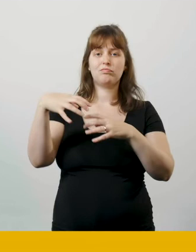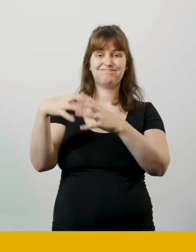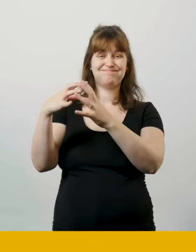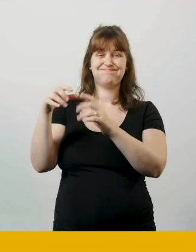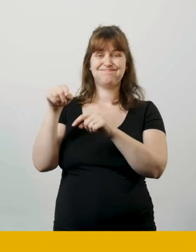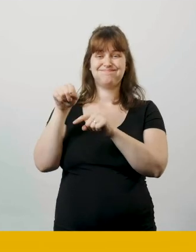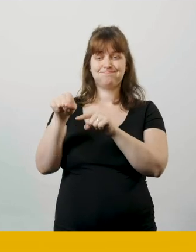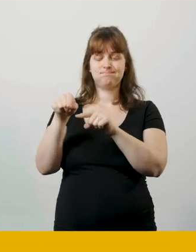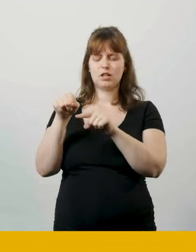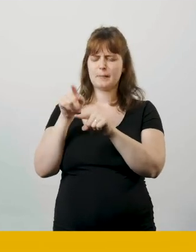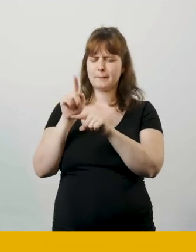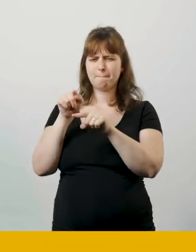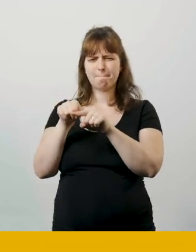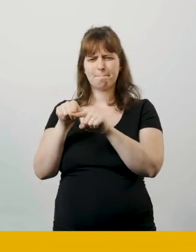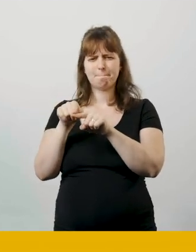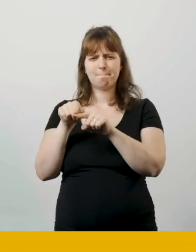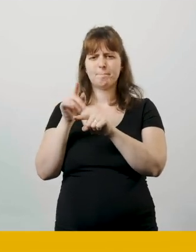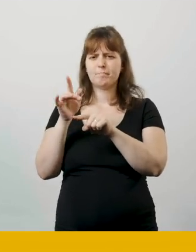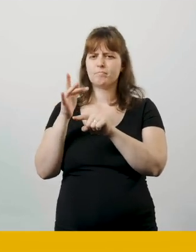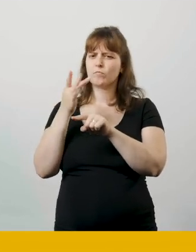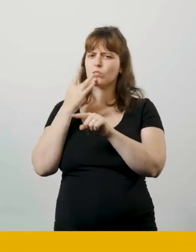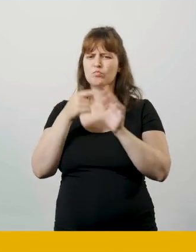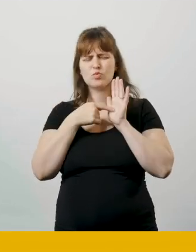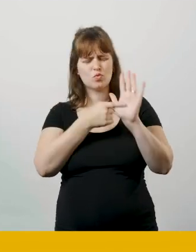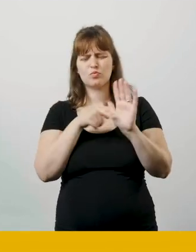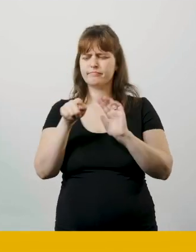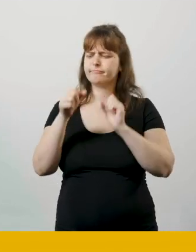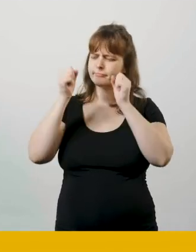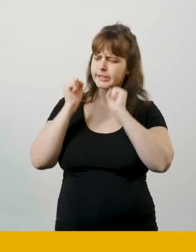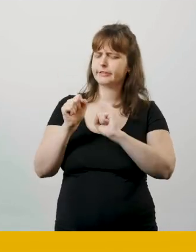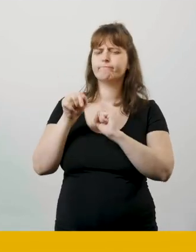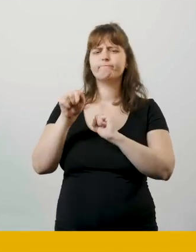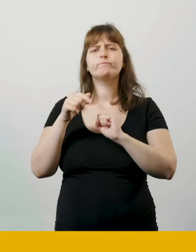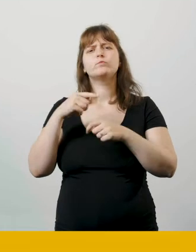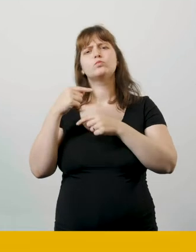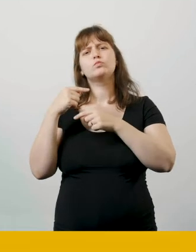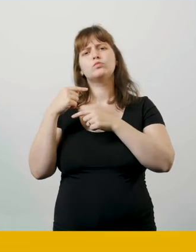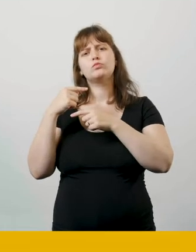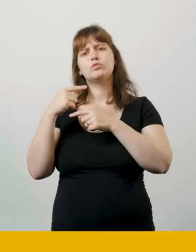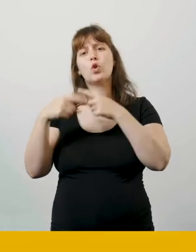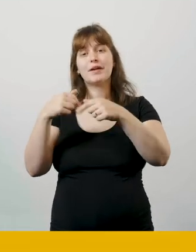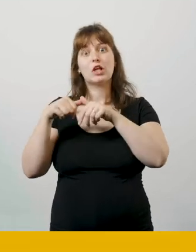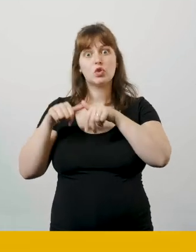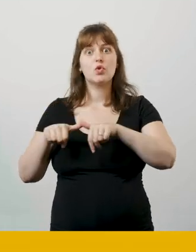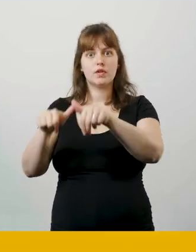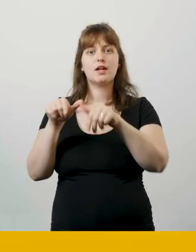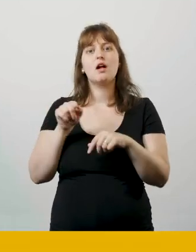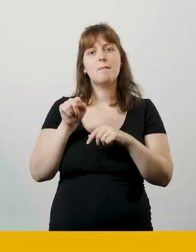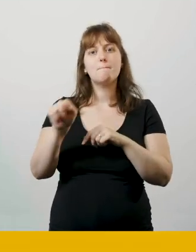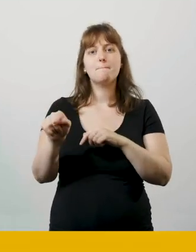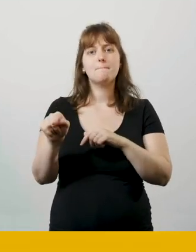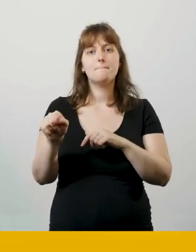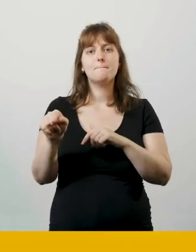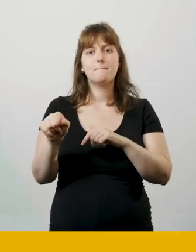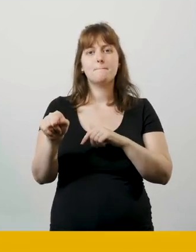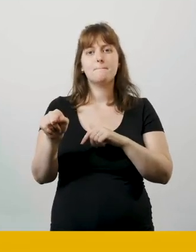create a building that could be the epitome of sustainable development. So they were